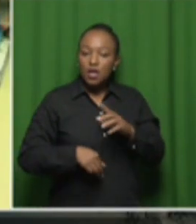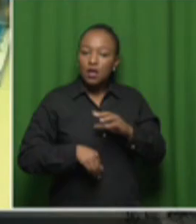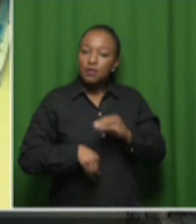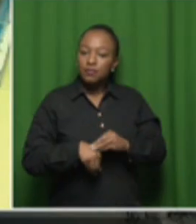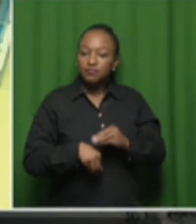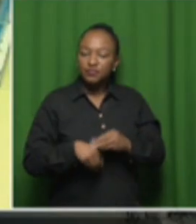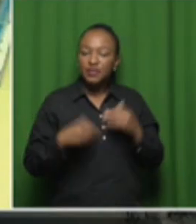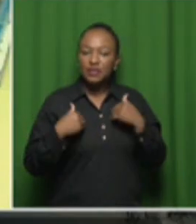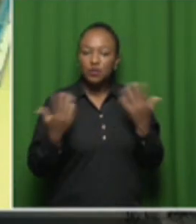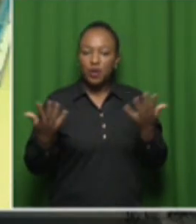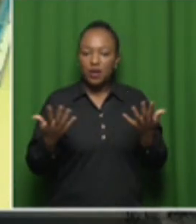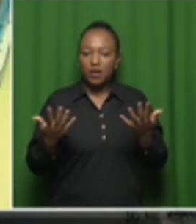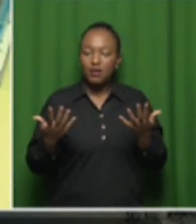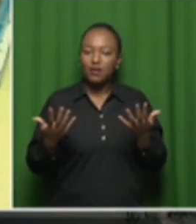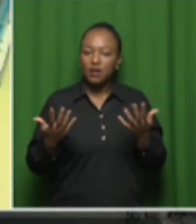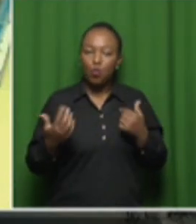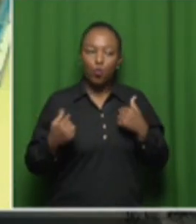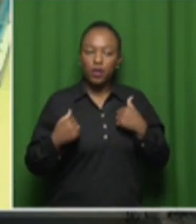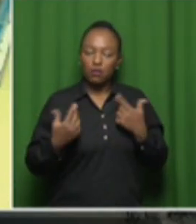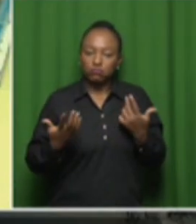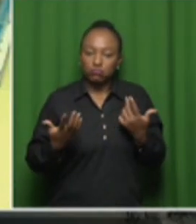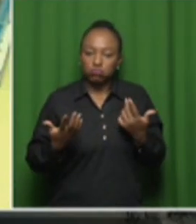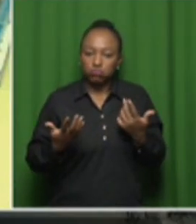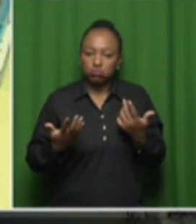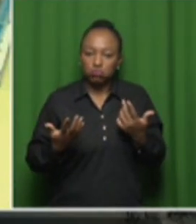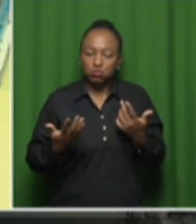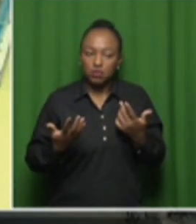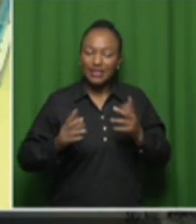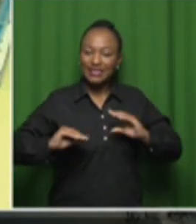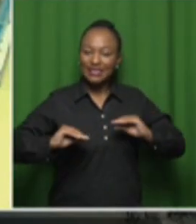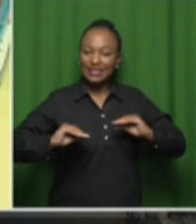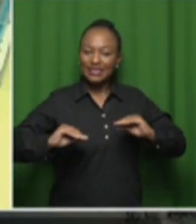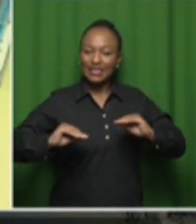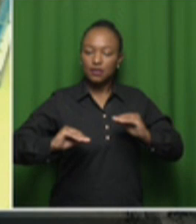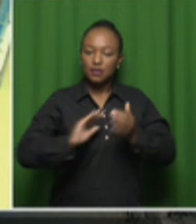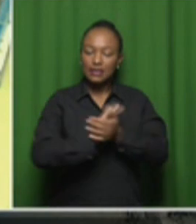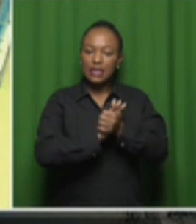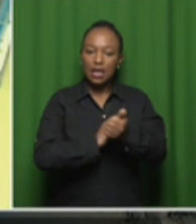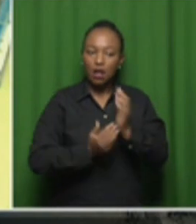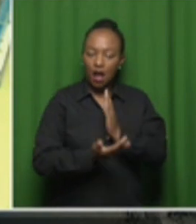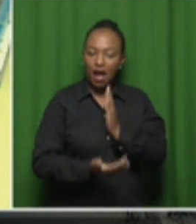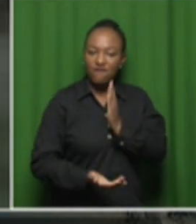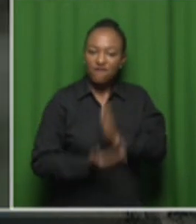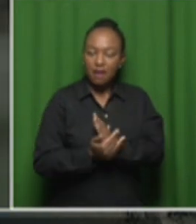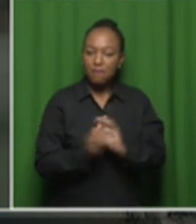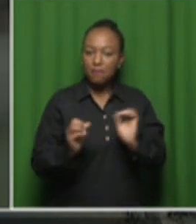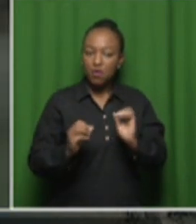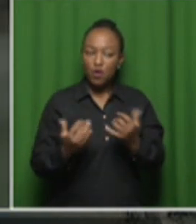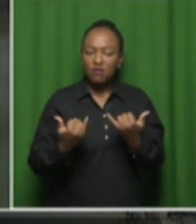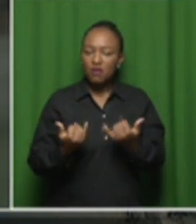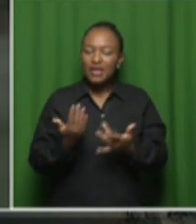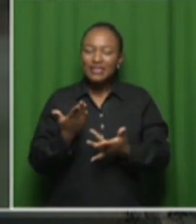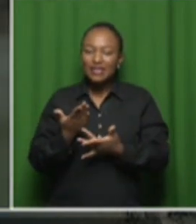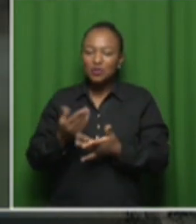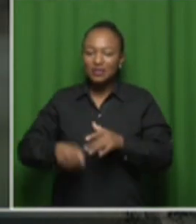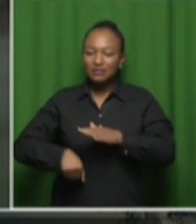not reaffirming the teaching skill. We live in a digital era, but I still believe that a book,